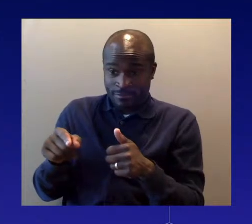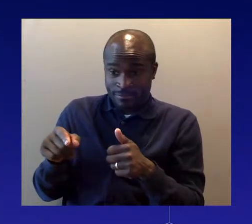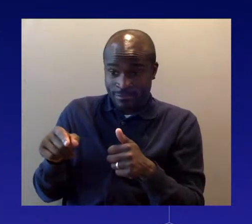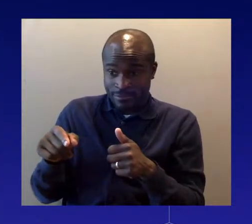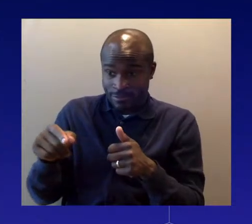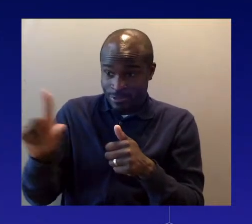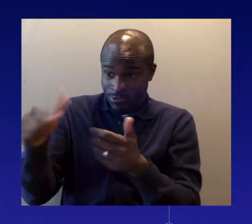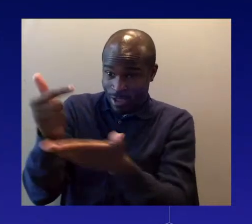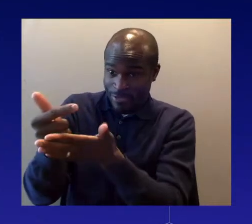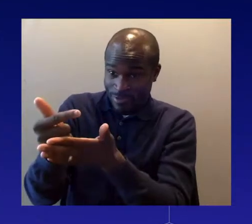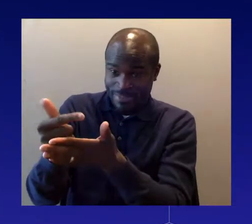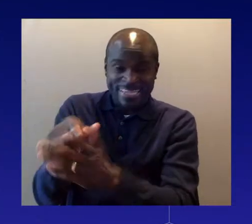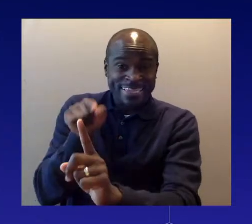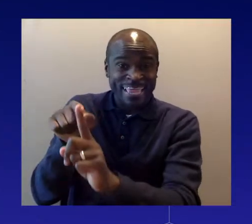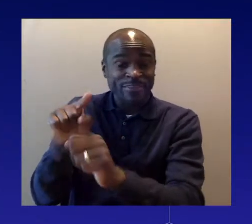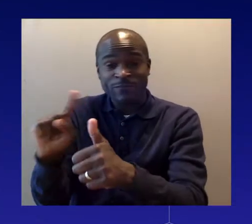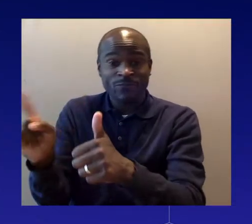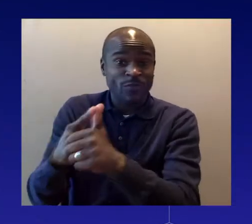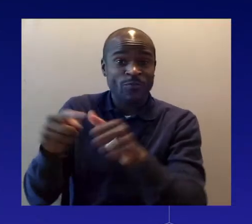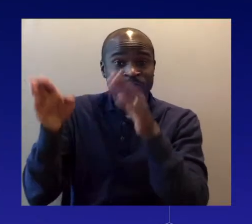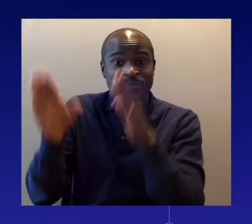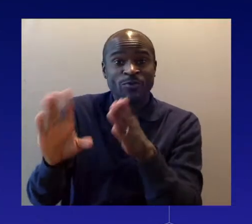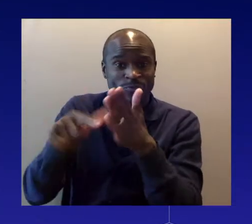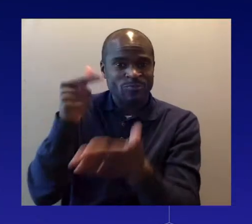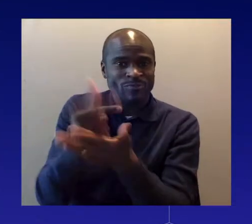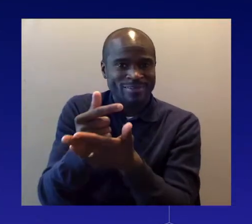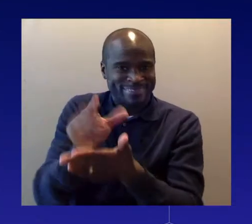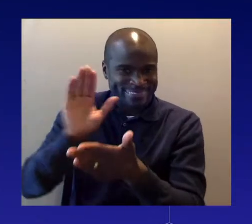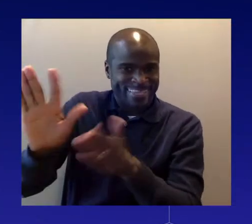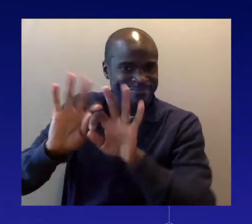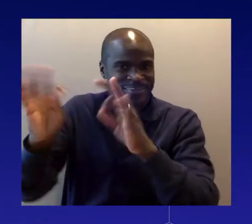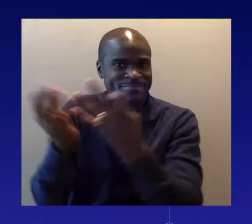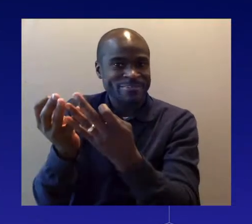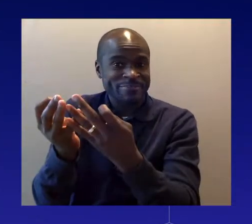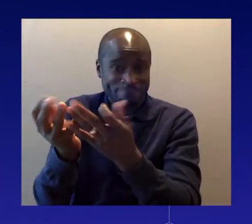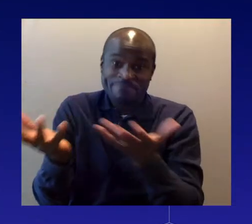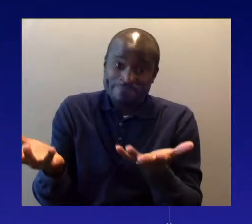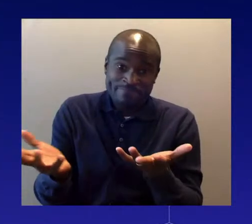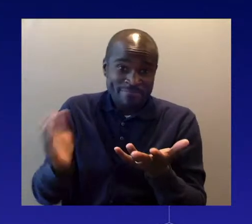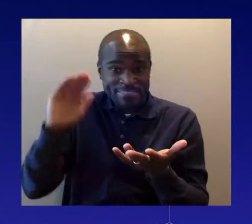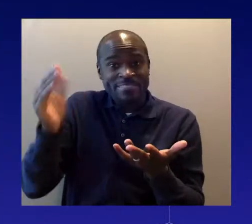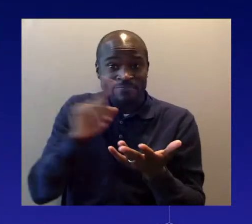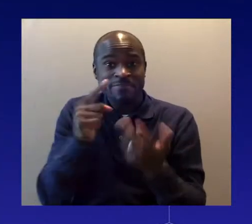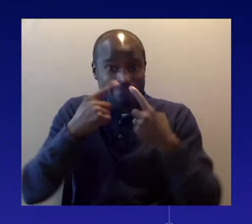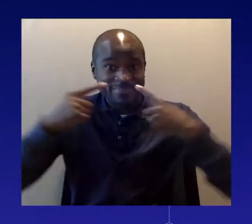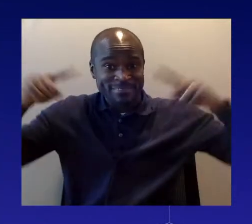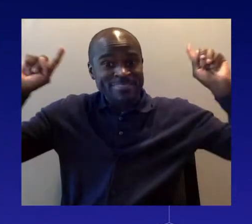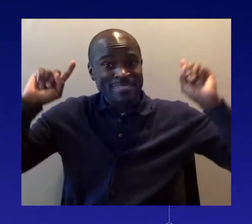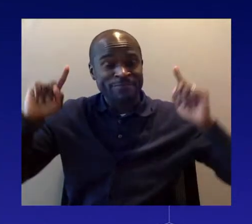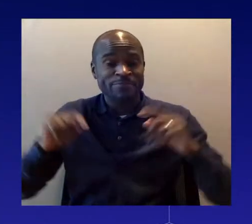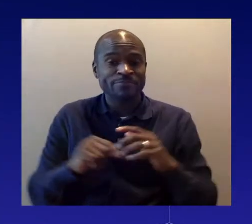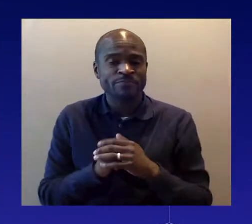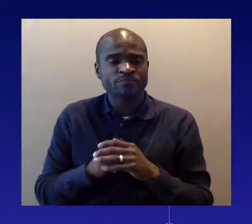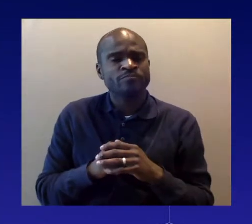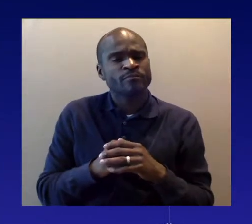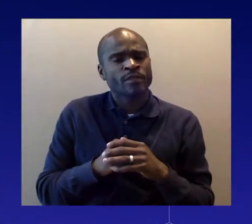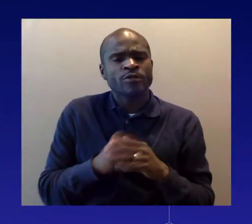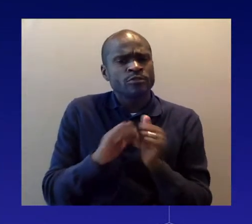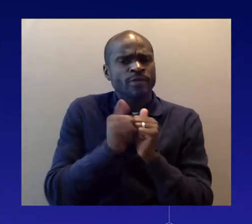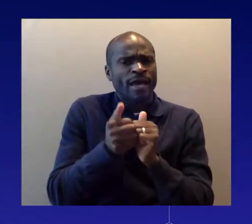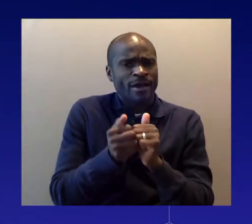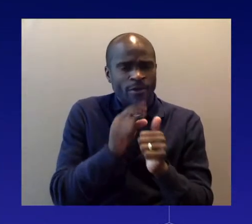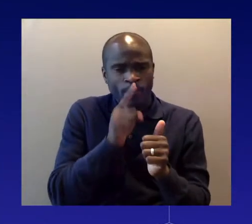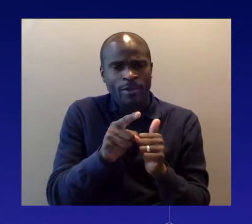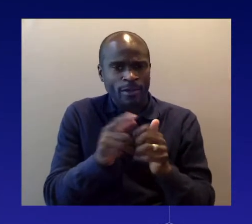community college transfer. So how can we think out of the box further down the road to really promote that in